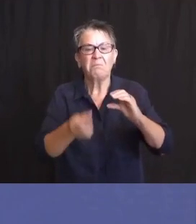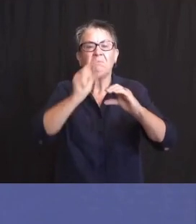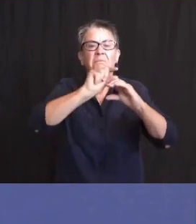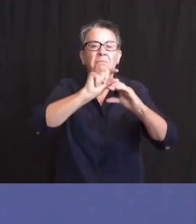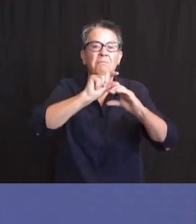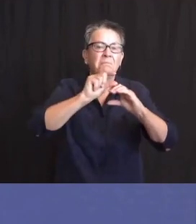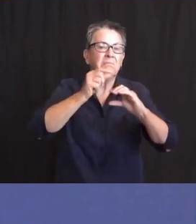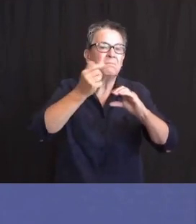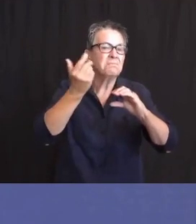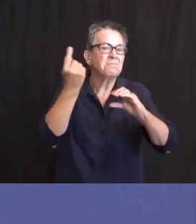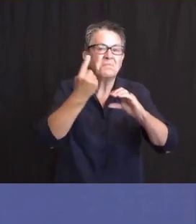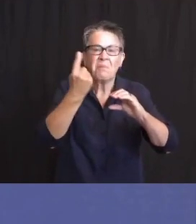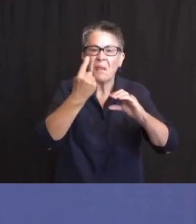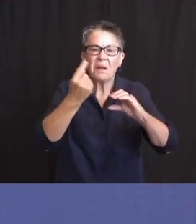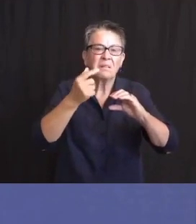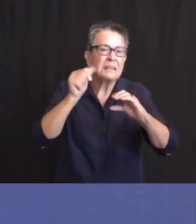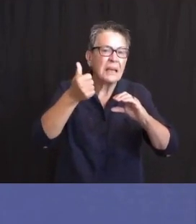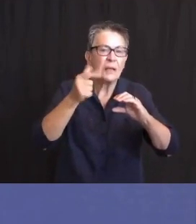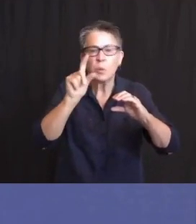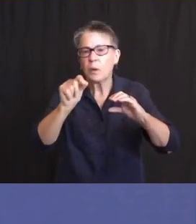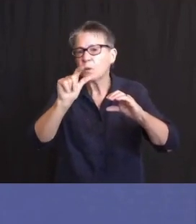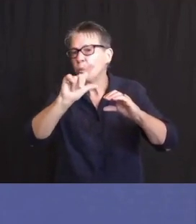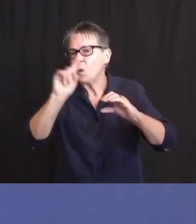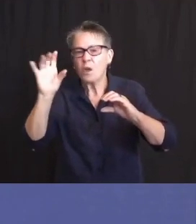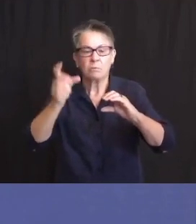You're good? Okay. Thanks, Dustin. Please.